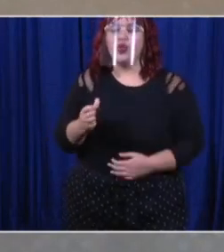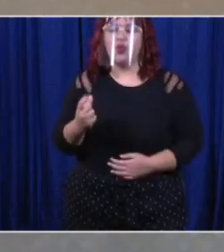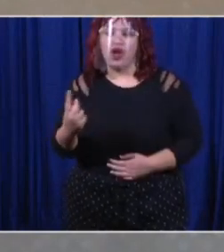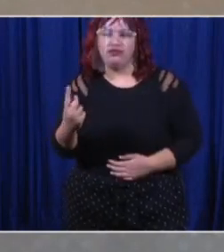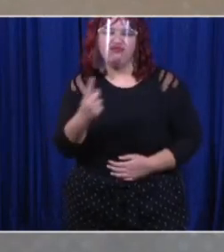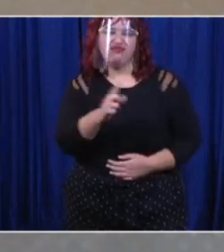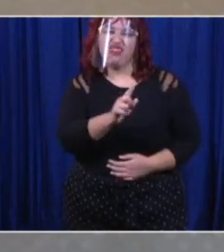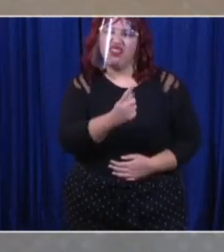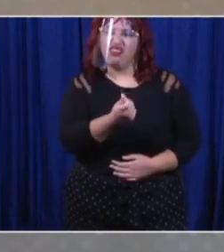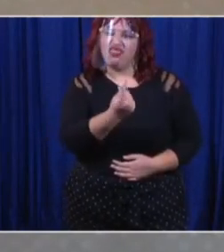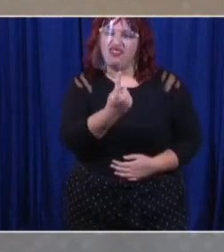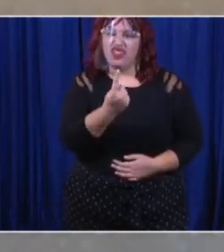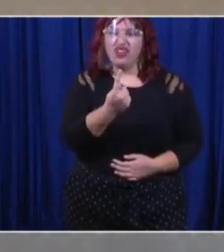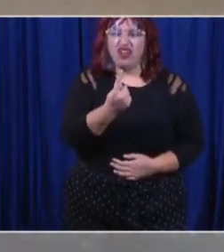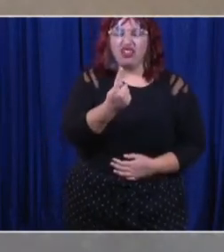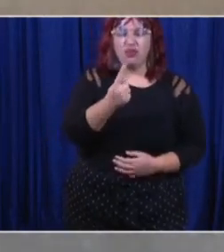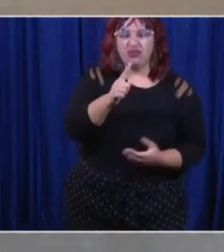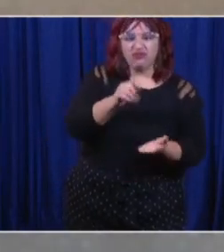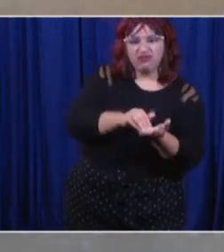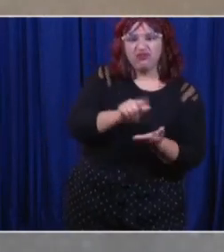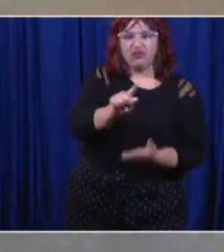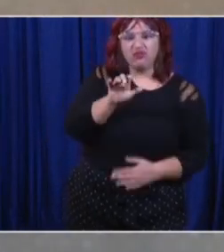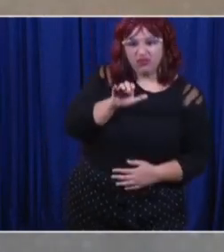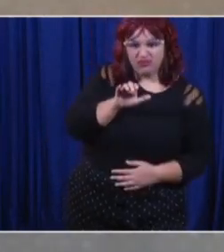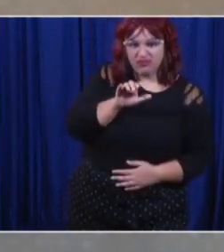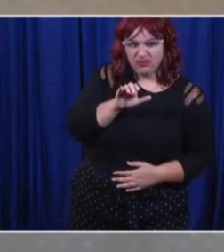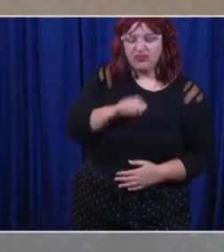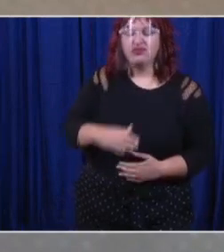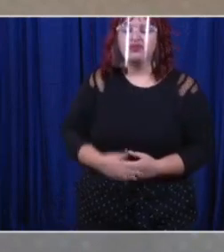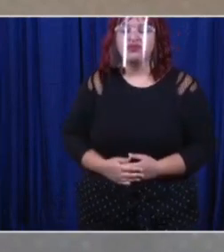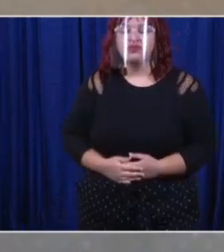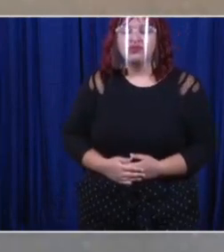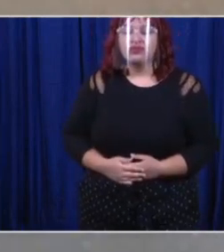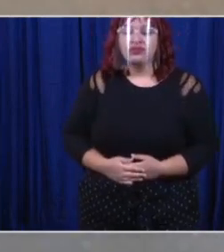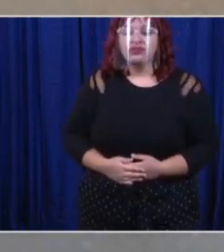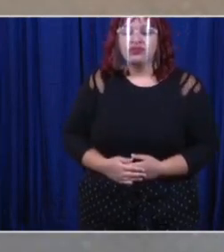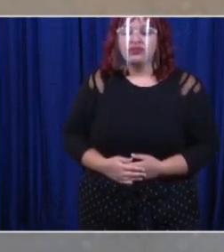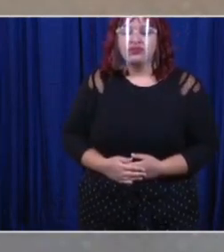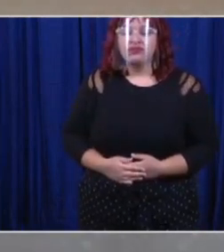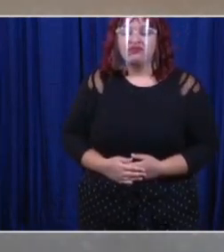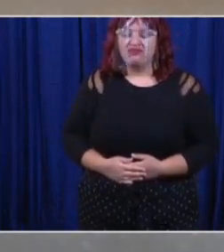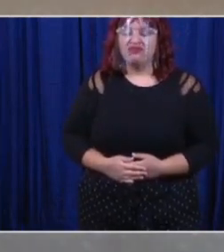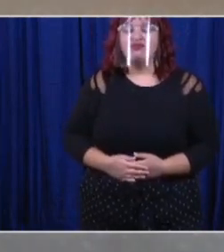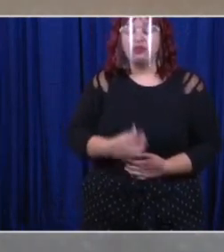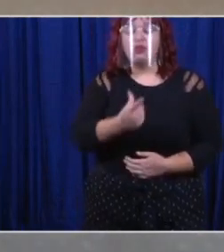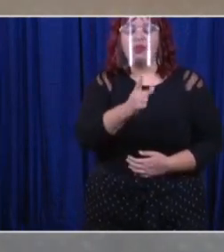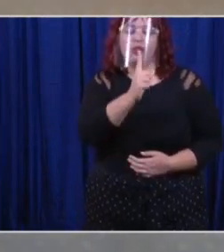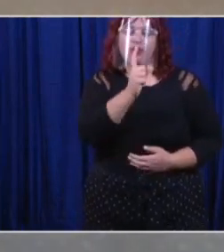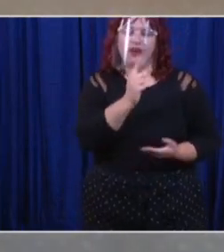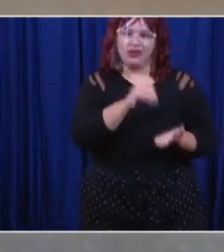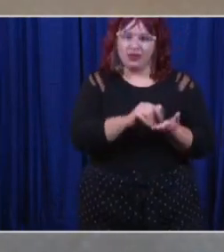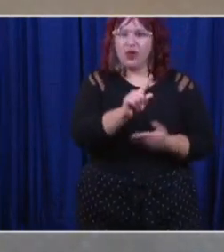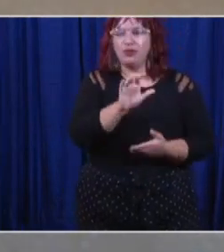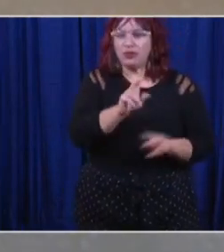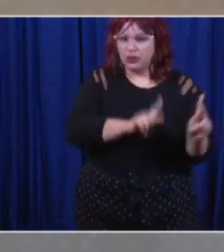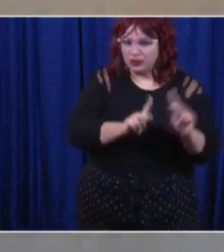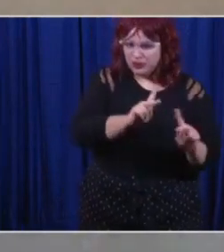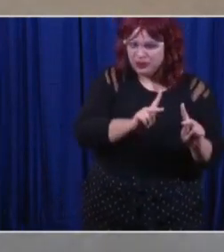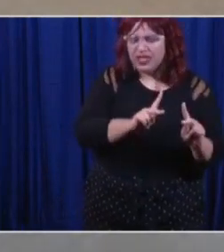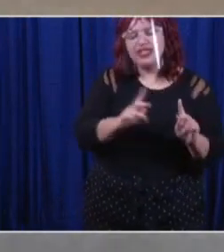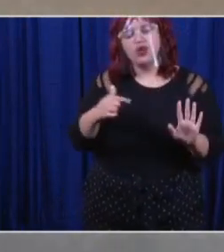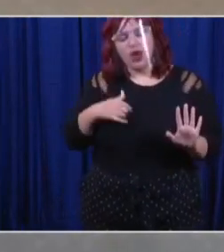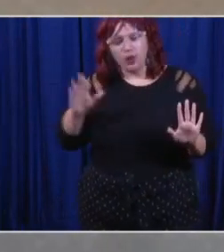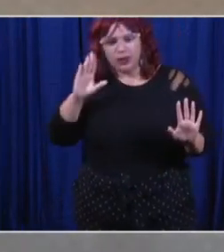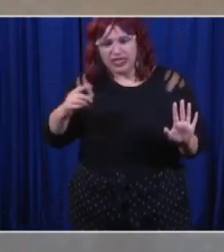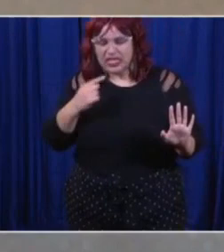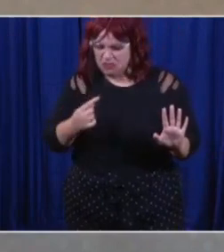300 hospitalized patients at the Cleveland Clinic hospitals. And what we're noticing is that we have adequate beds